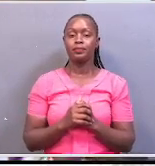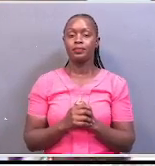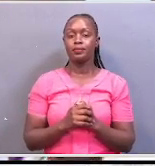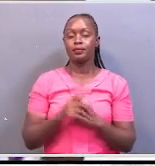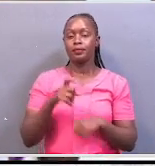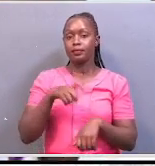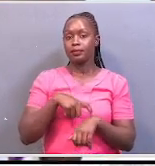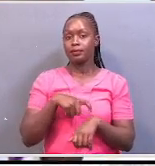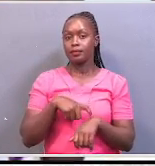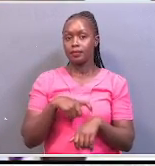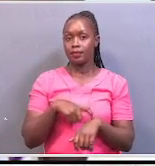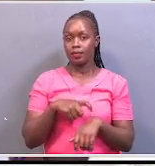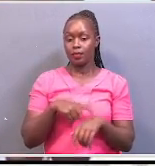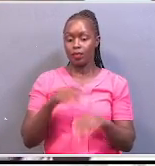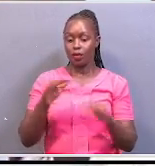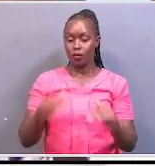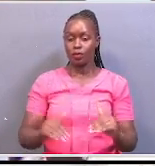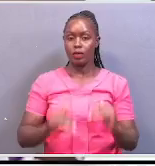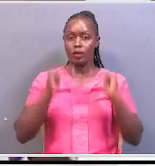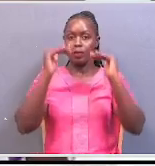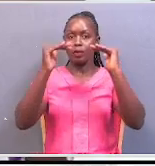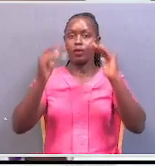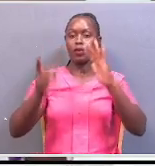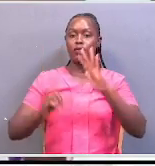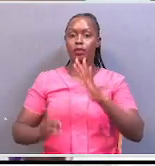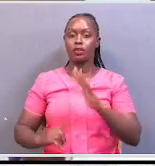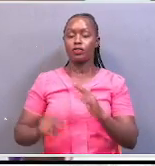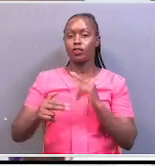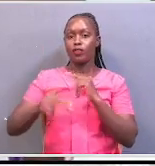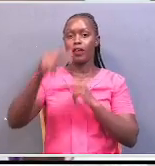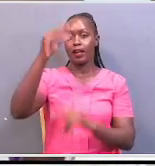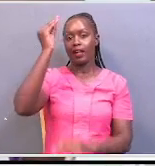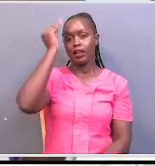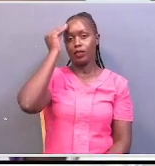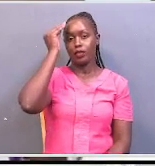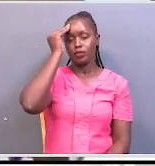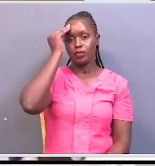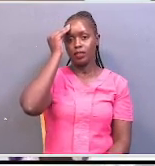when I was promoted to the Ministry of Higher Education,